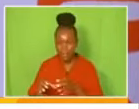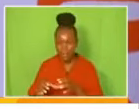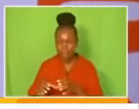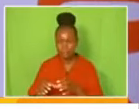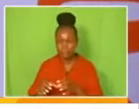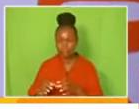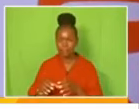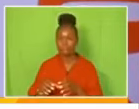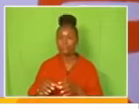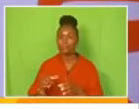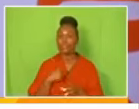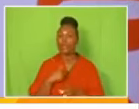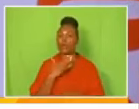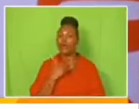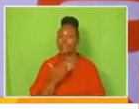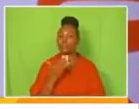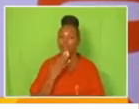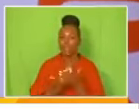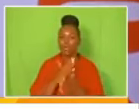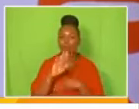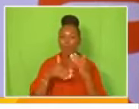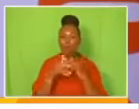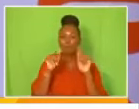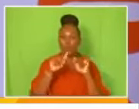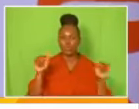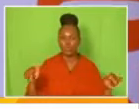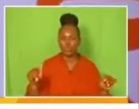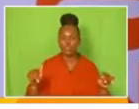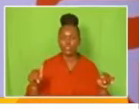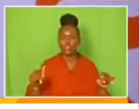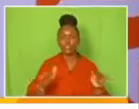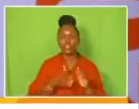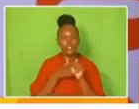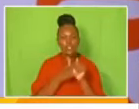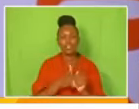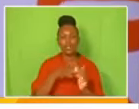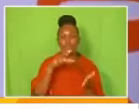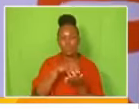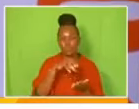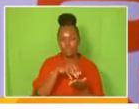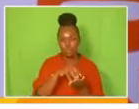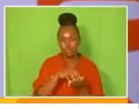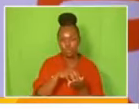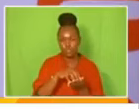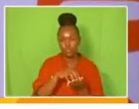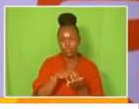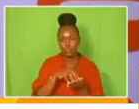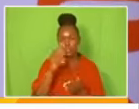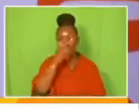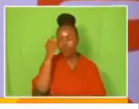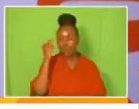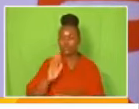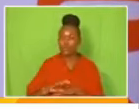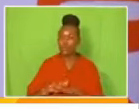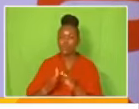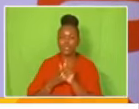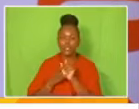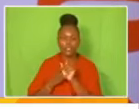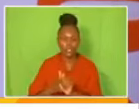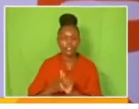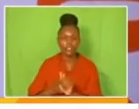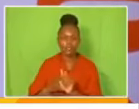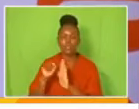I have to thank those currently holding leadership positions for the leadership they have given to our party